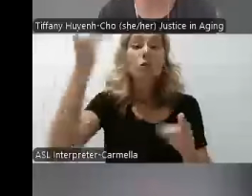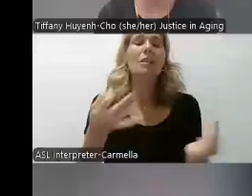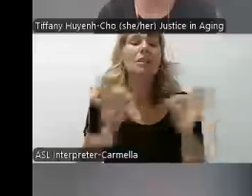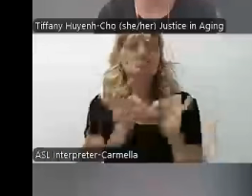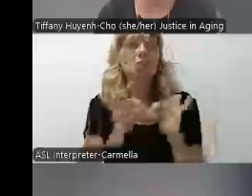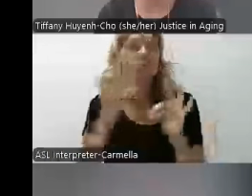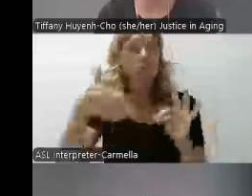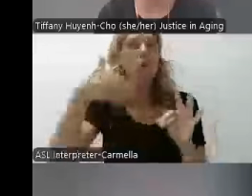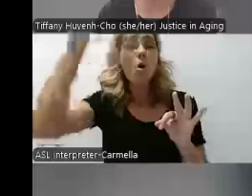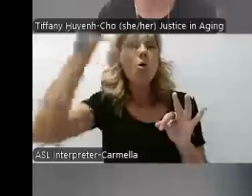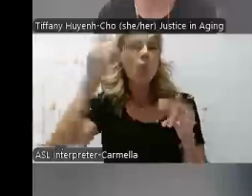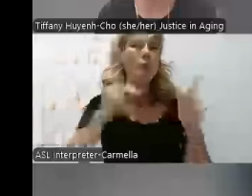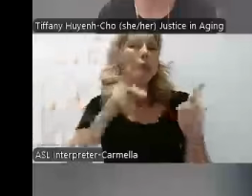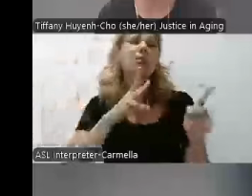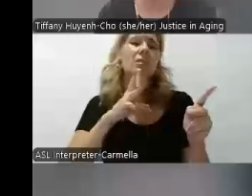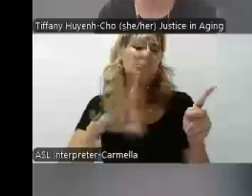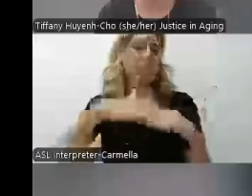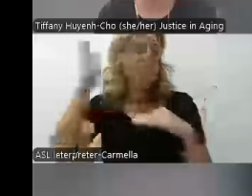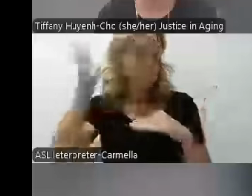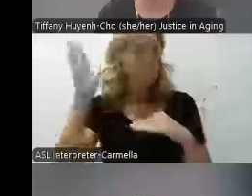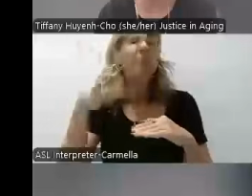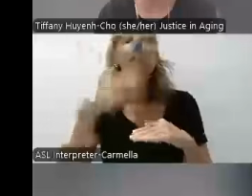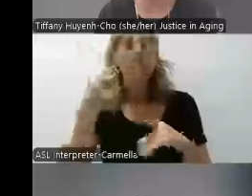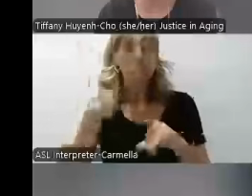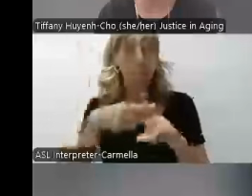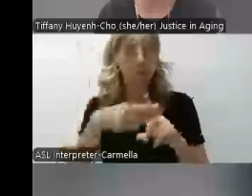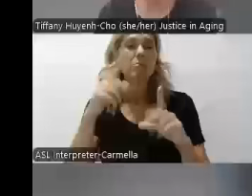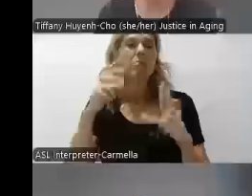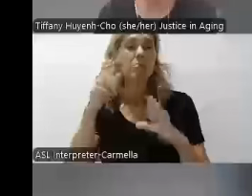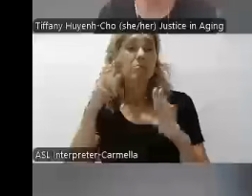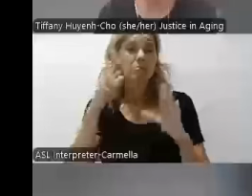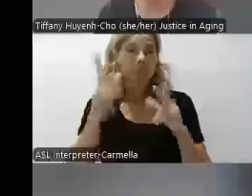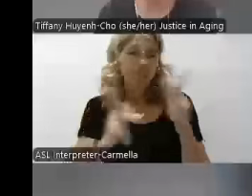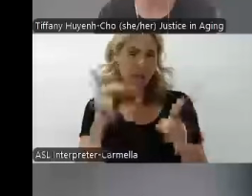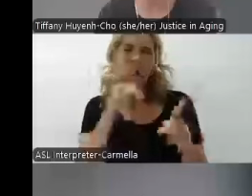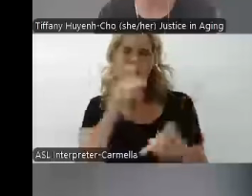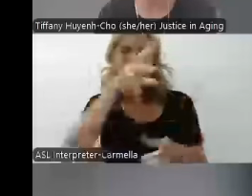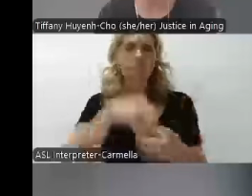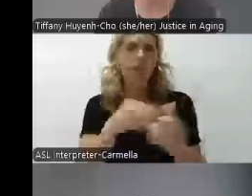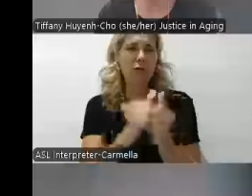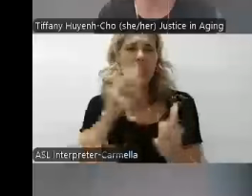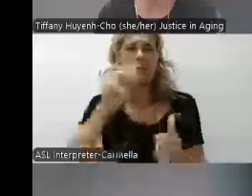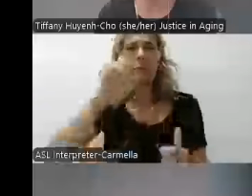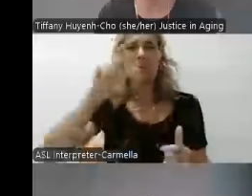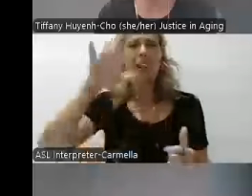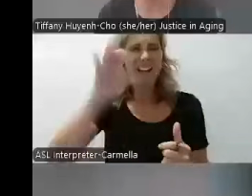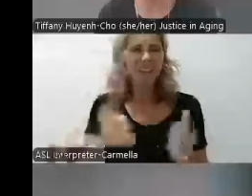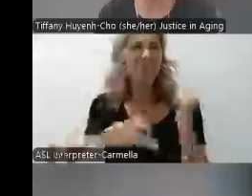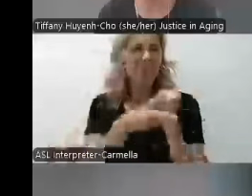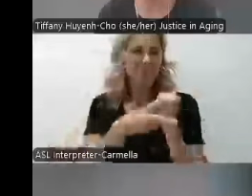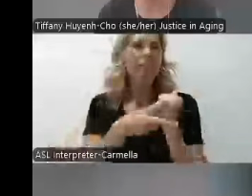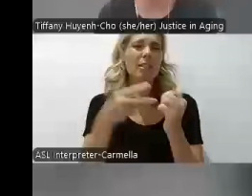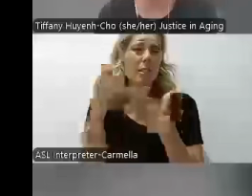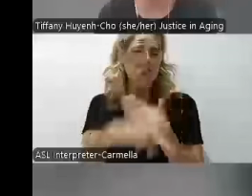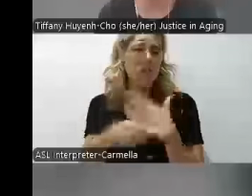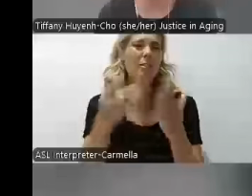older people 65 and up, and individuals who are part of that Medicare buy-in group or the Medicare Savings Program. That's that program